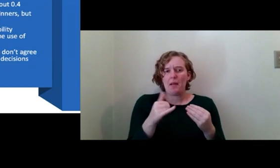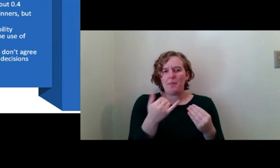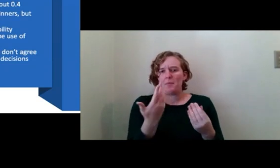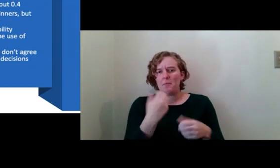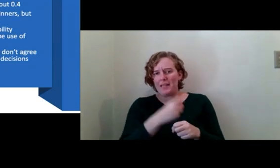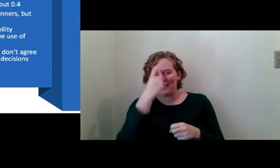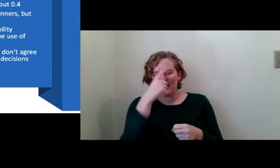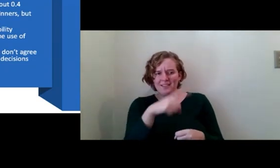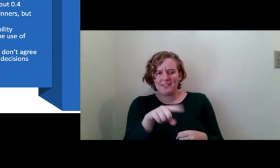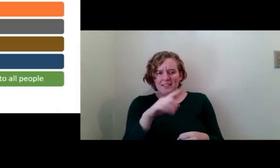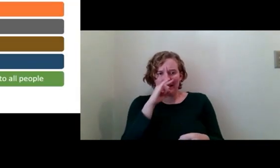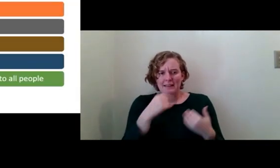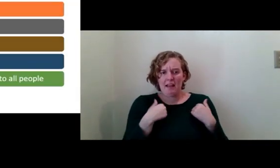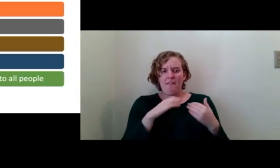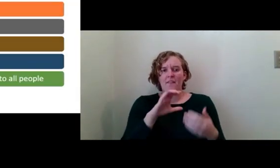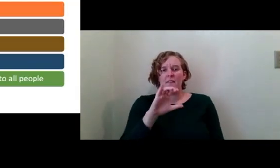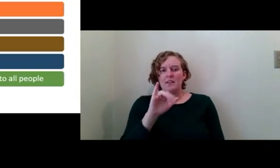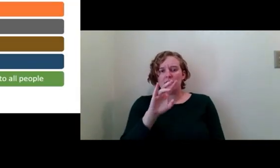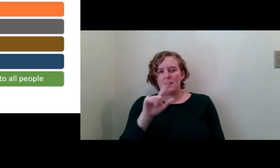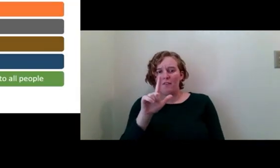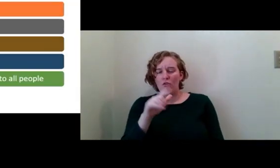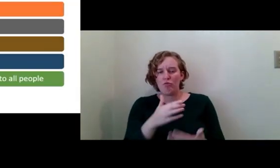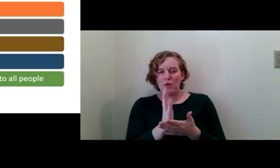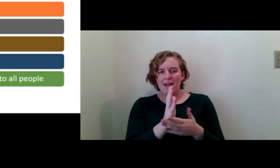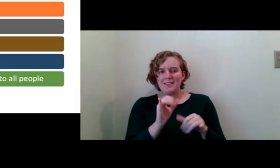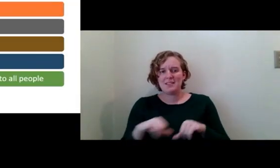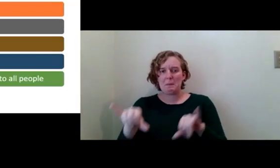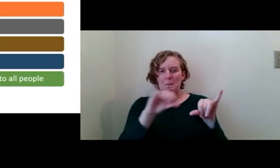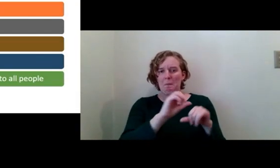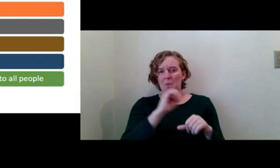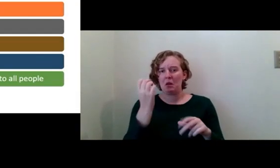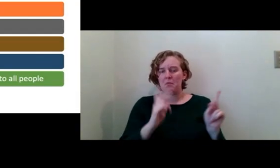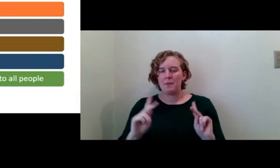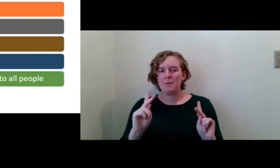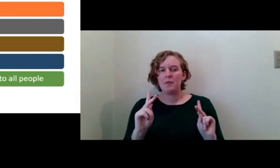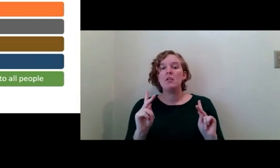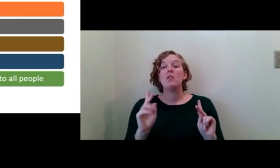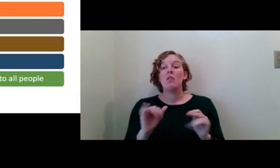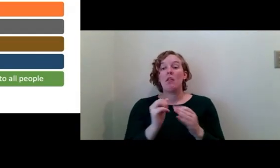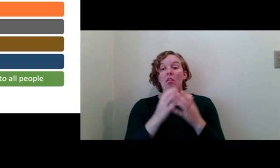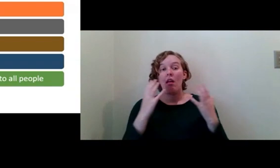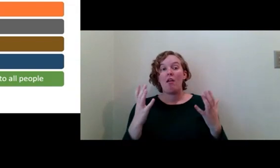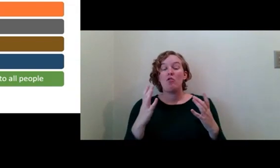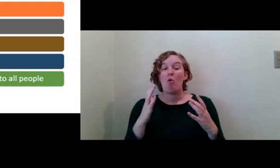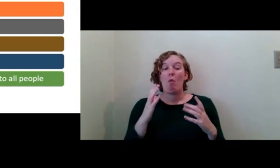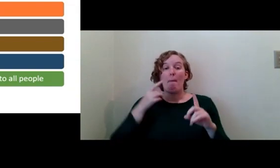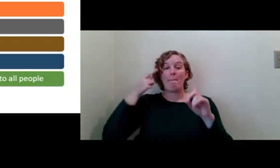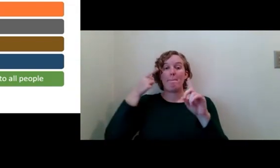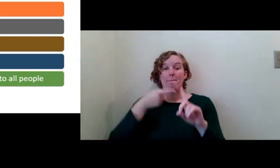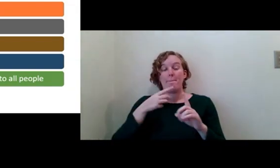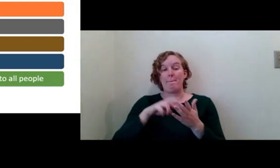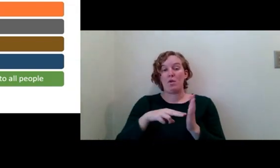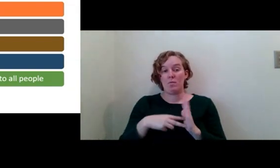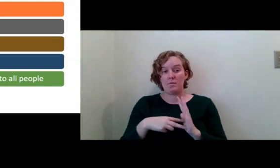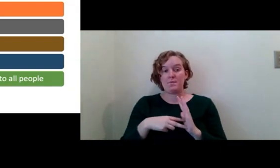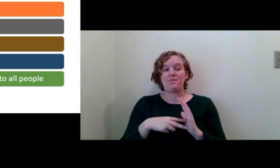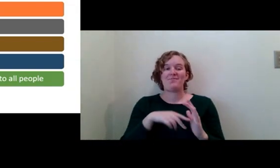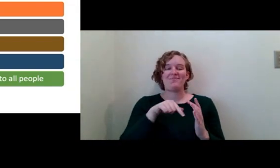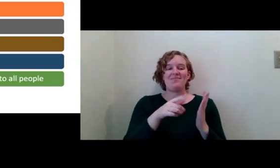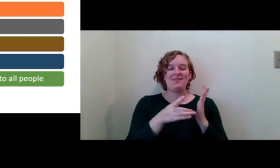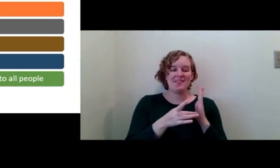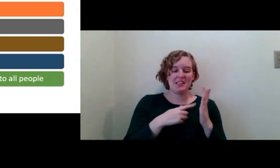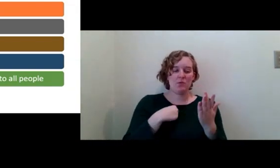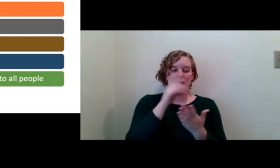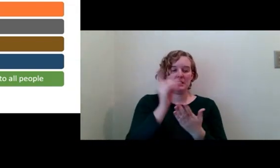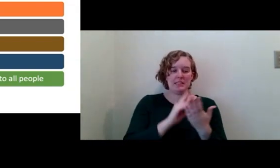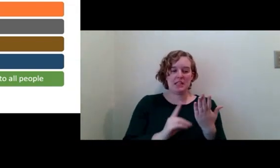anybody else does. Okay, so that's a lot. So the broad purpose is that when we're designing the technologies that